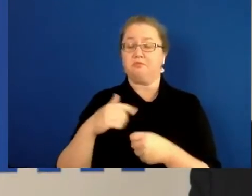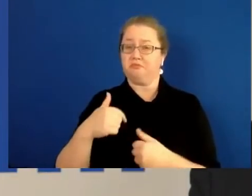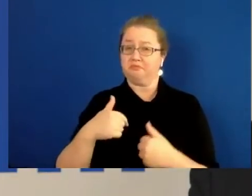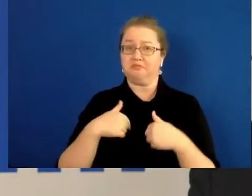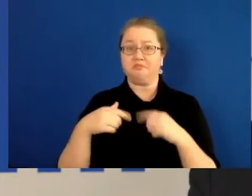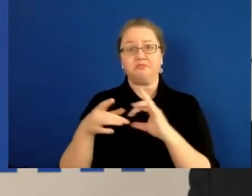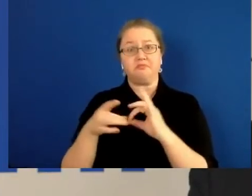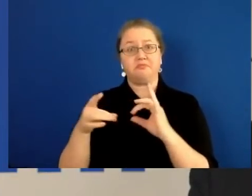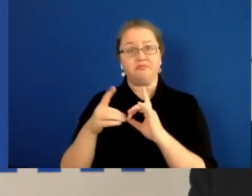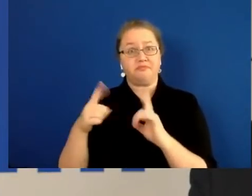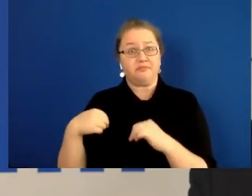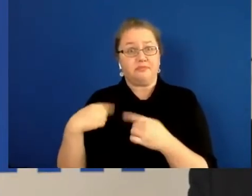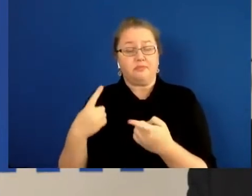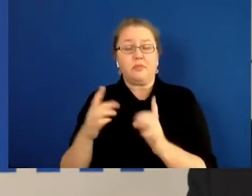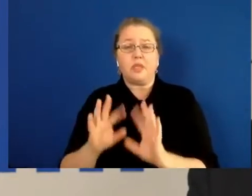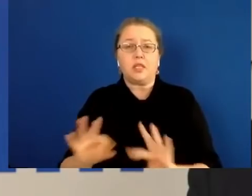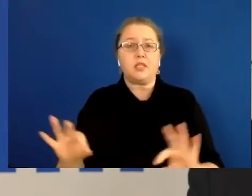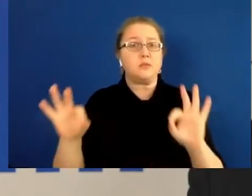provincial update.